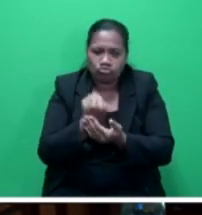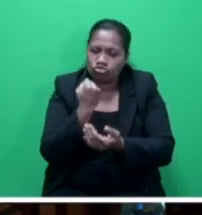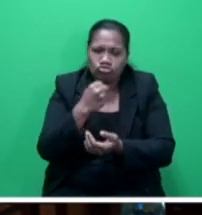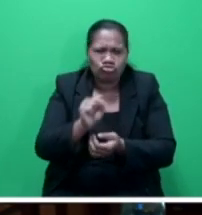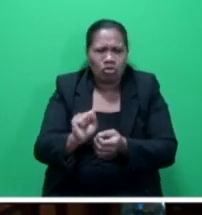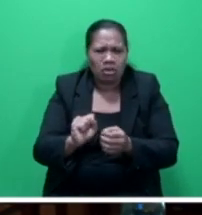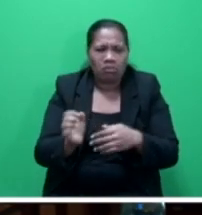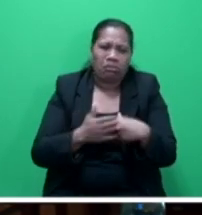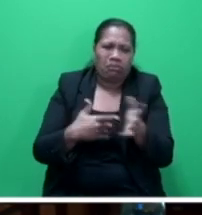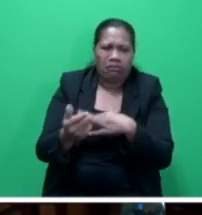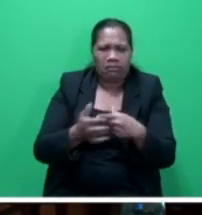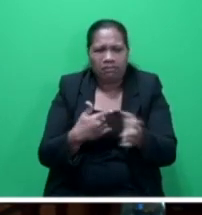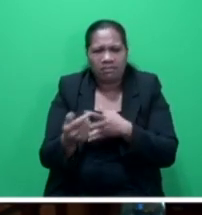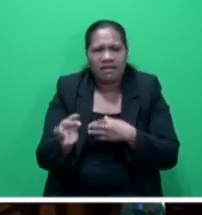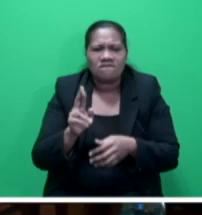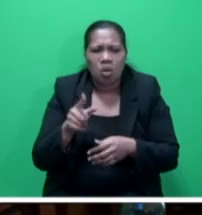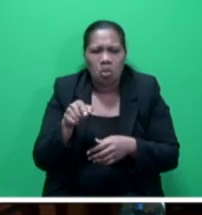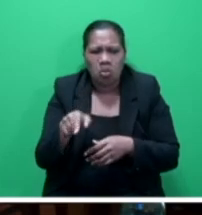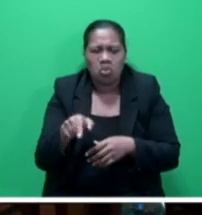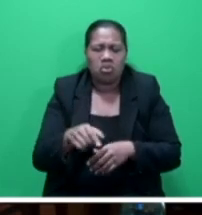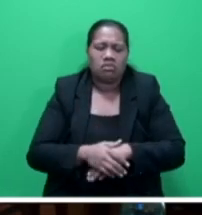of these relief initiatives.